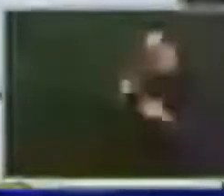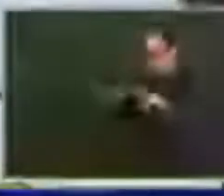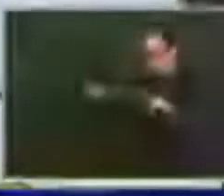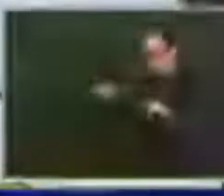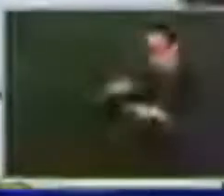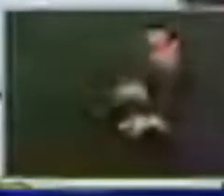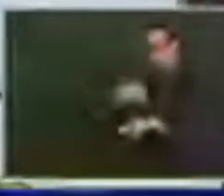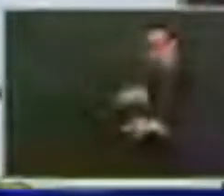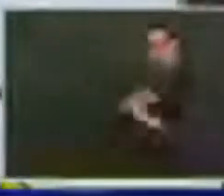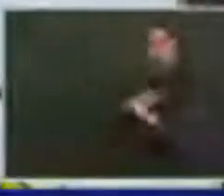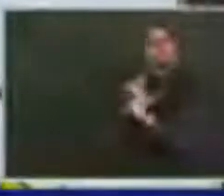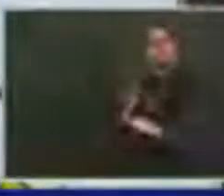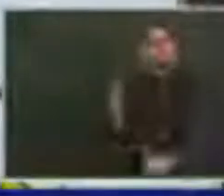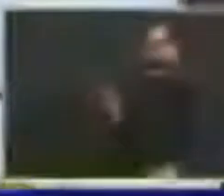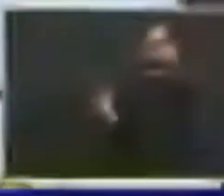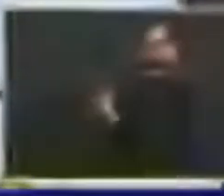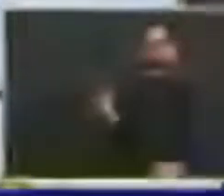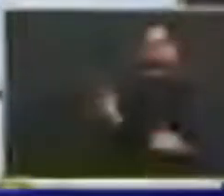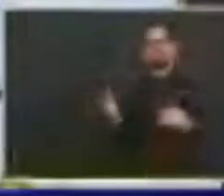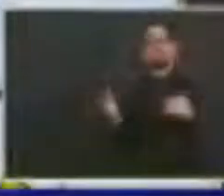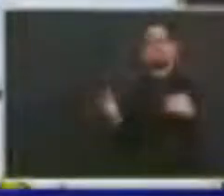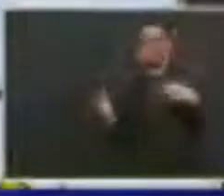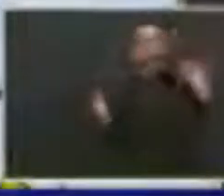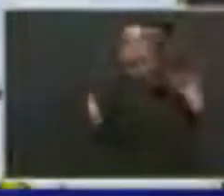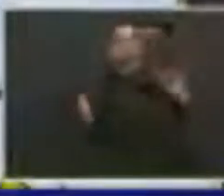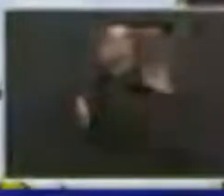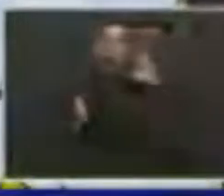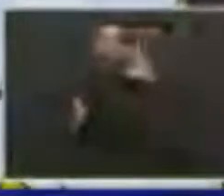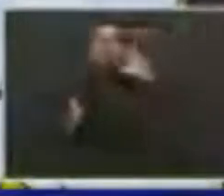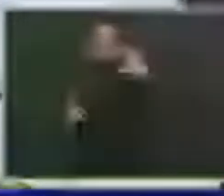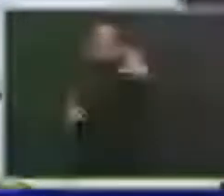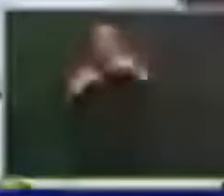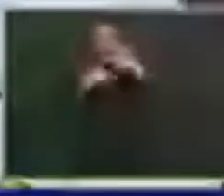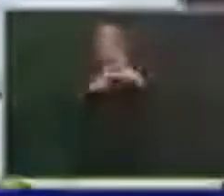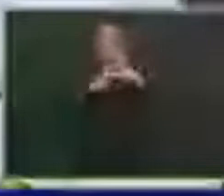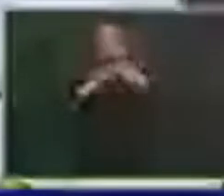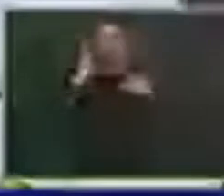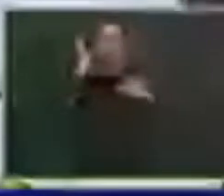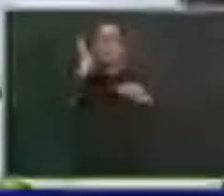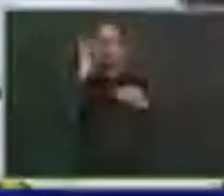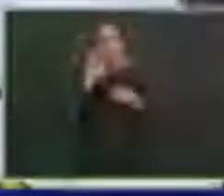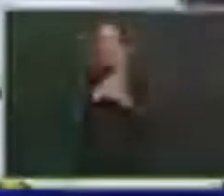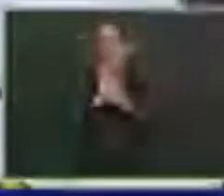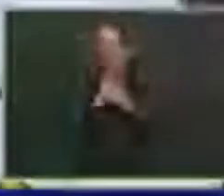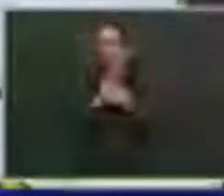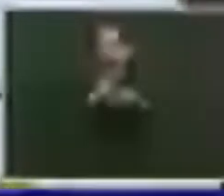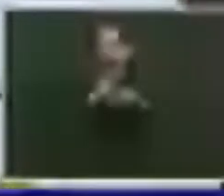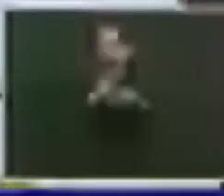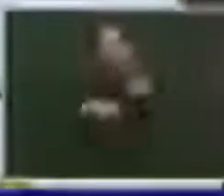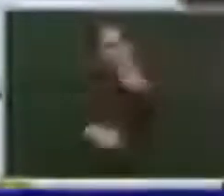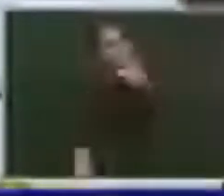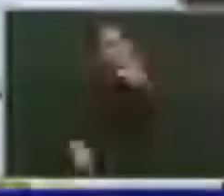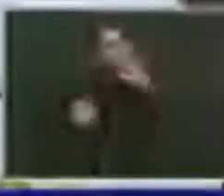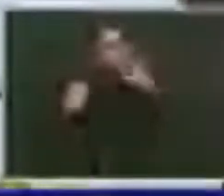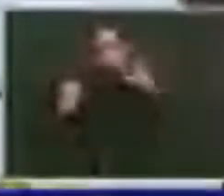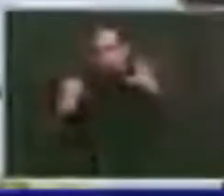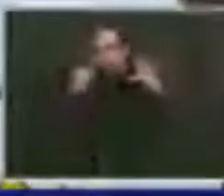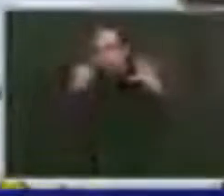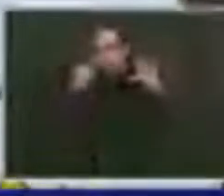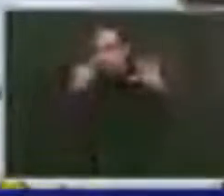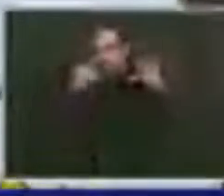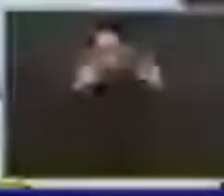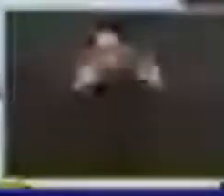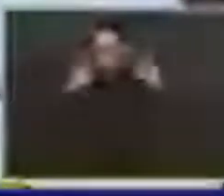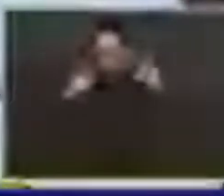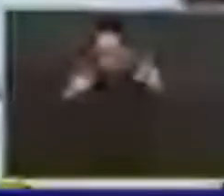we designated for COVID. If our hospitals go into their maximum surge plans,